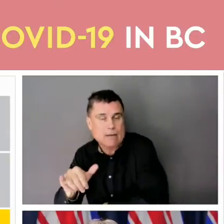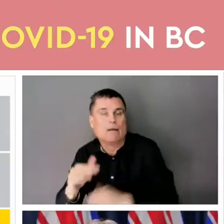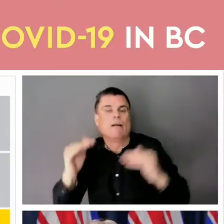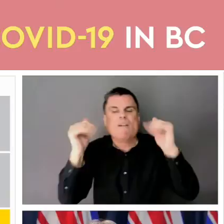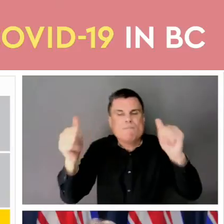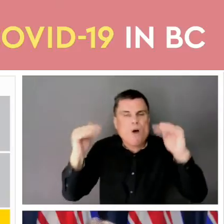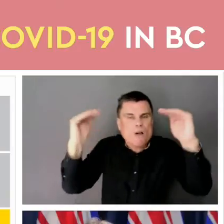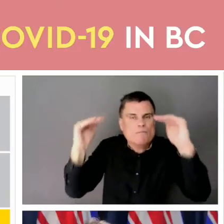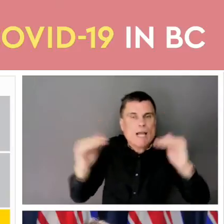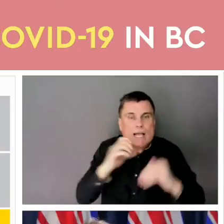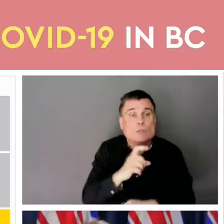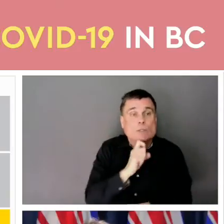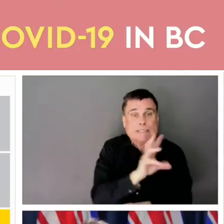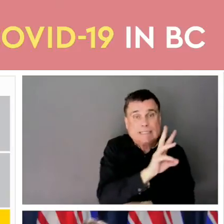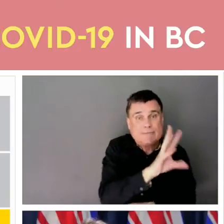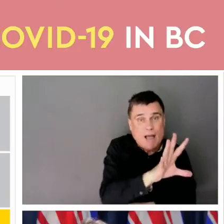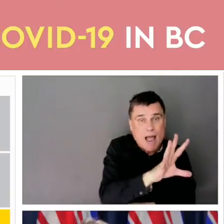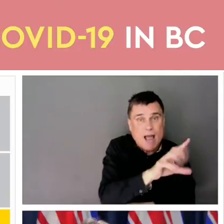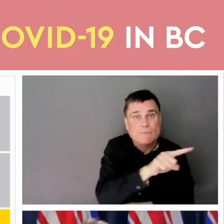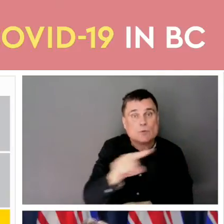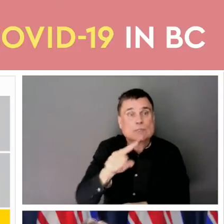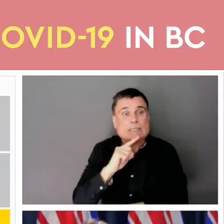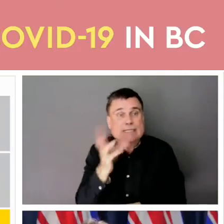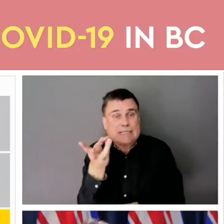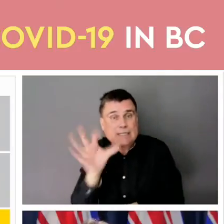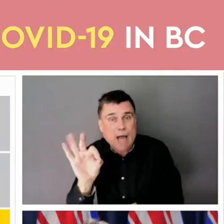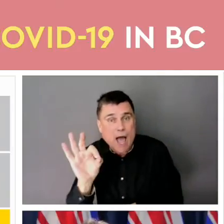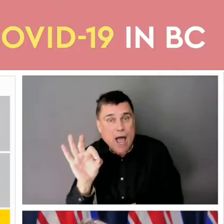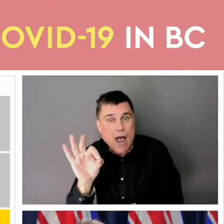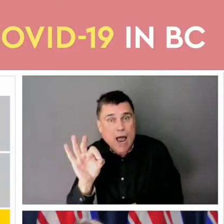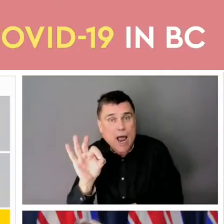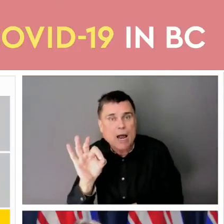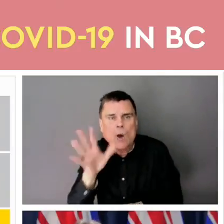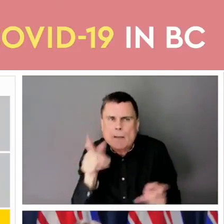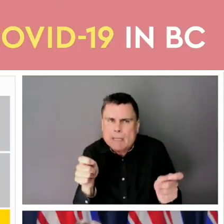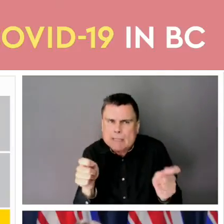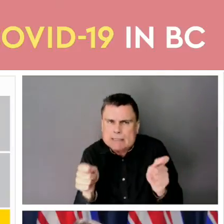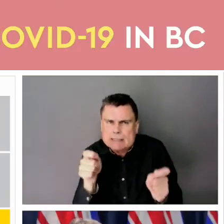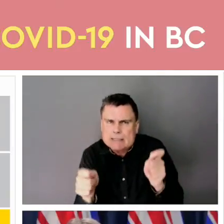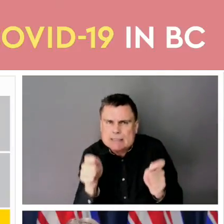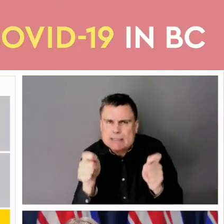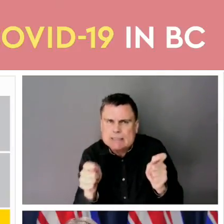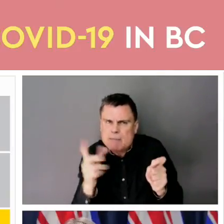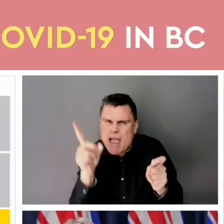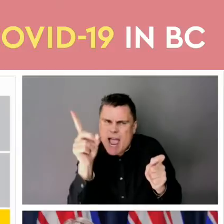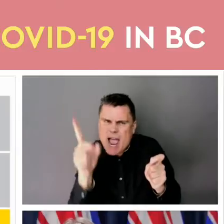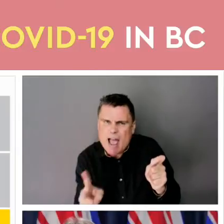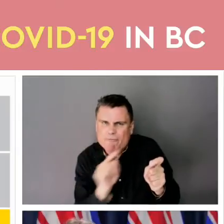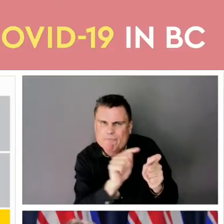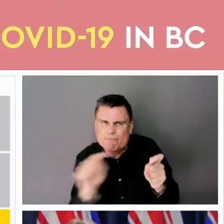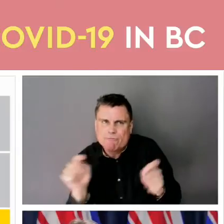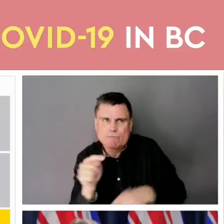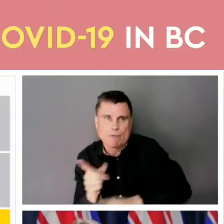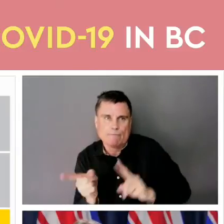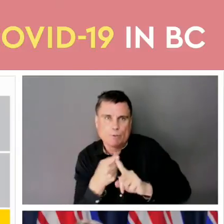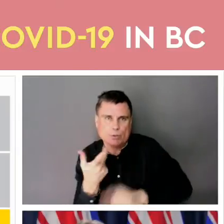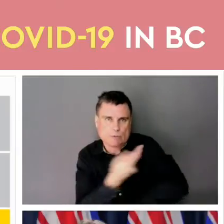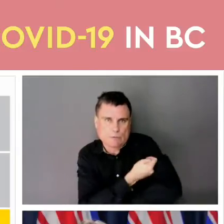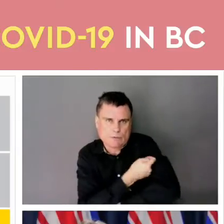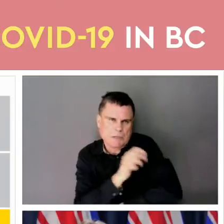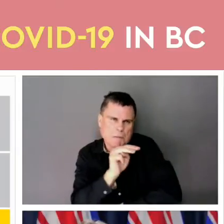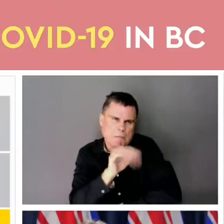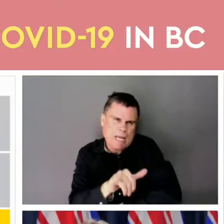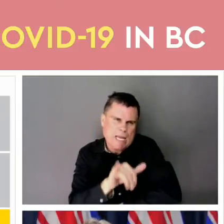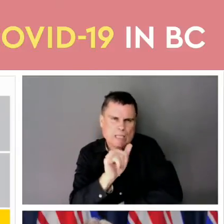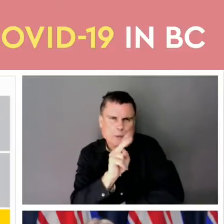to 69 year age group, we will be shifting. Probably half of them will get their first dose in May or June and their second